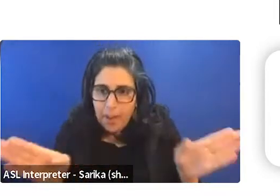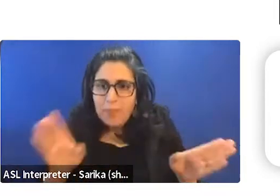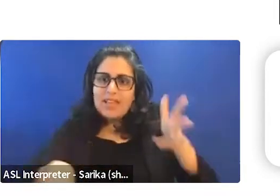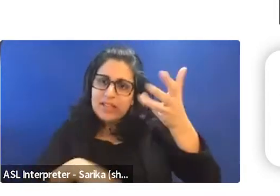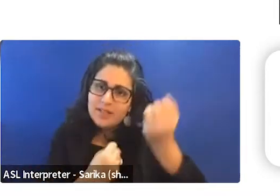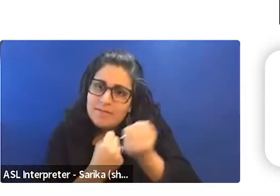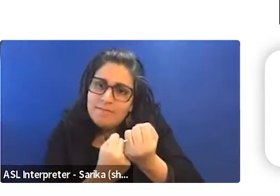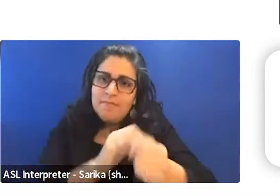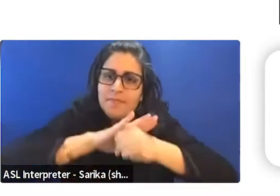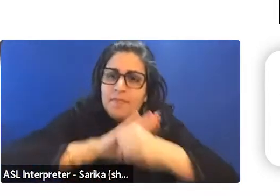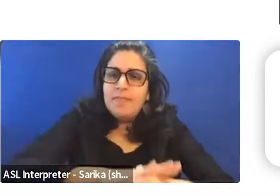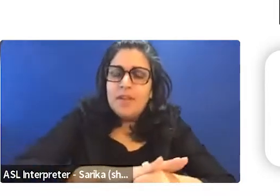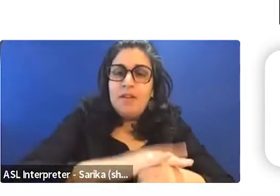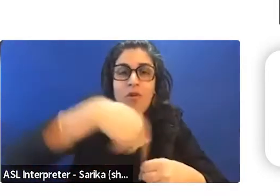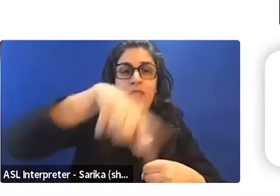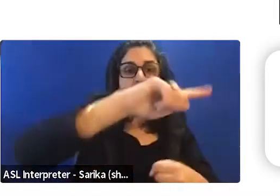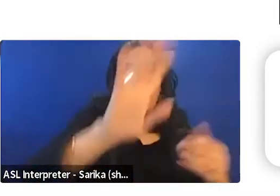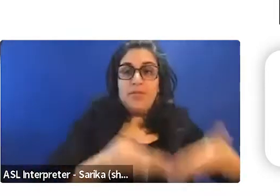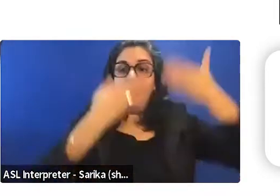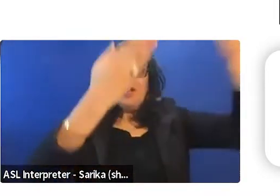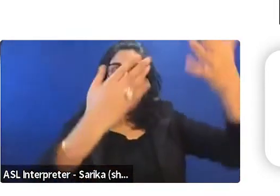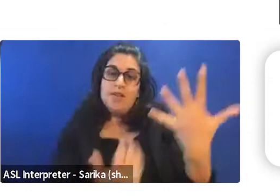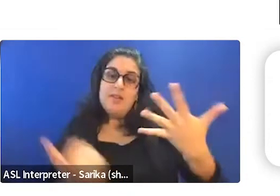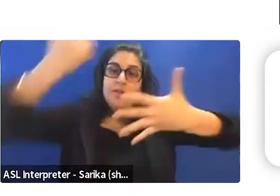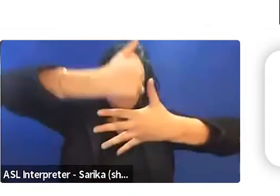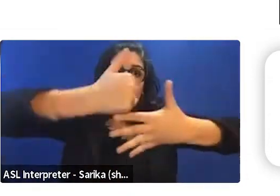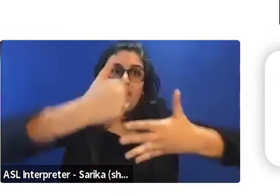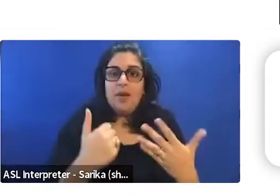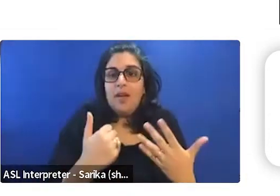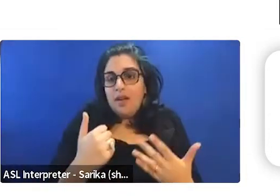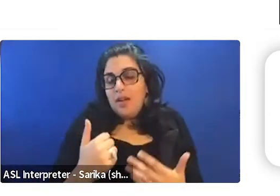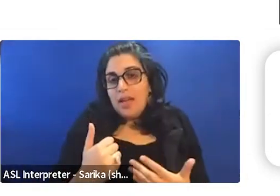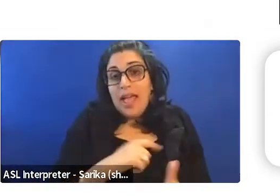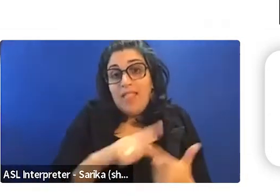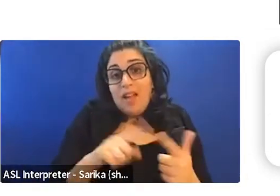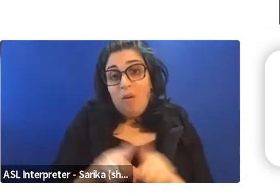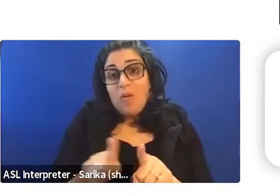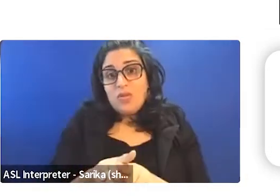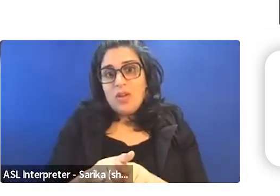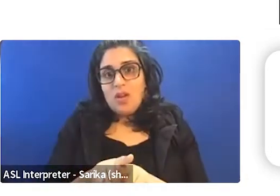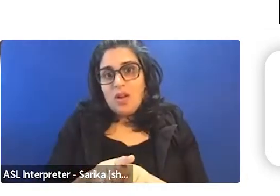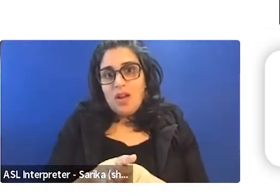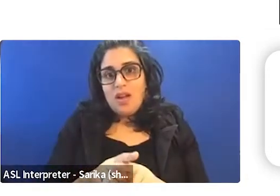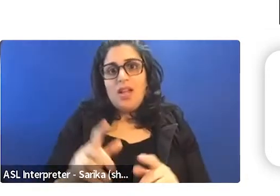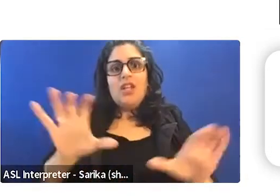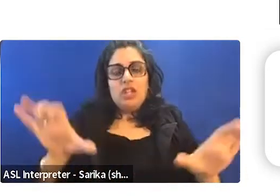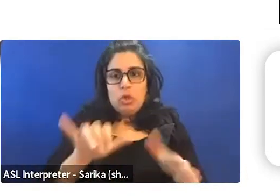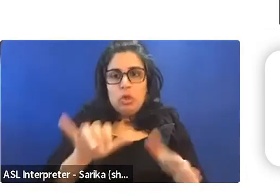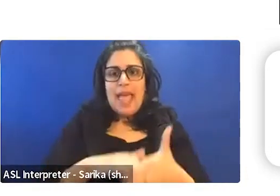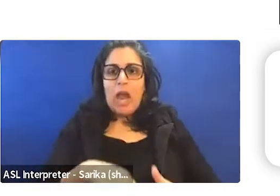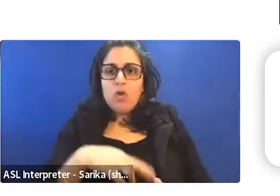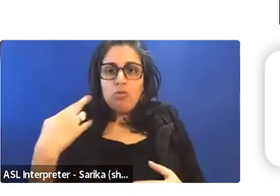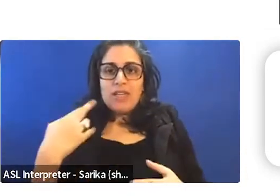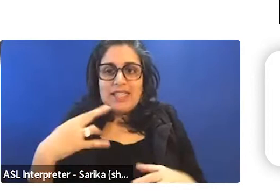able to take these issues up their sort of corporate hierarchy. And then also, I think, perform some of that risk taking so